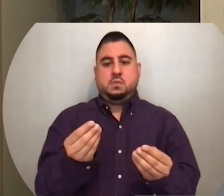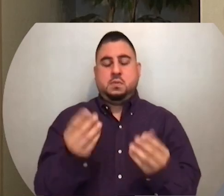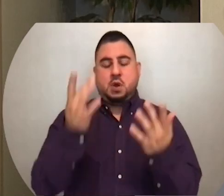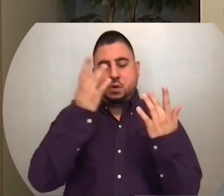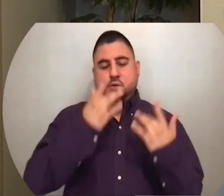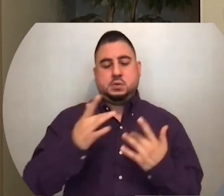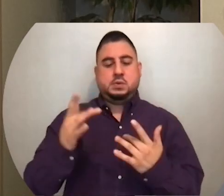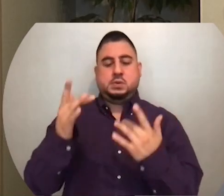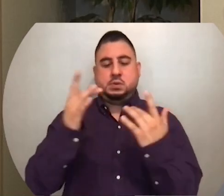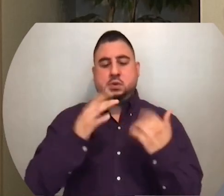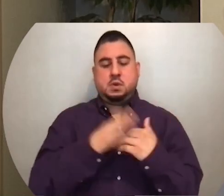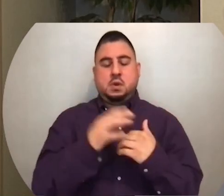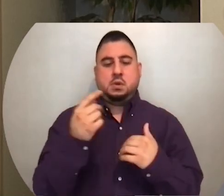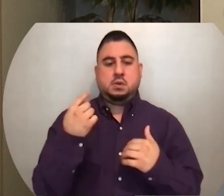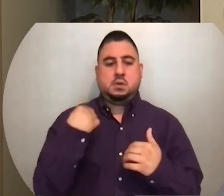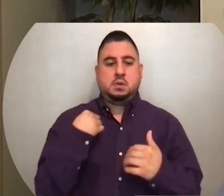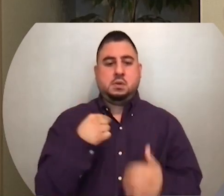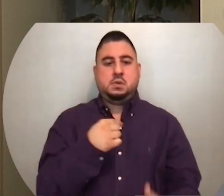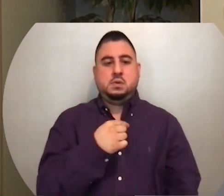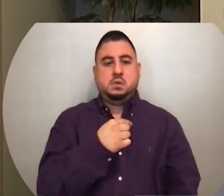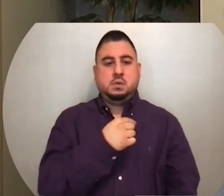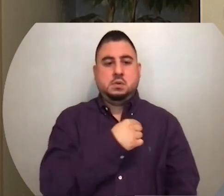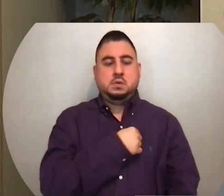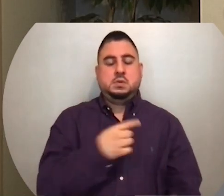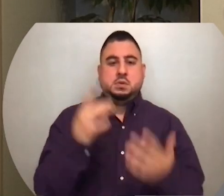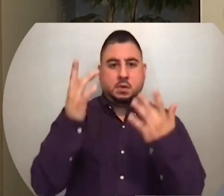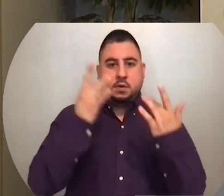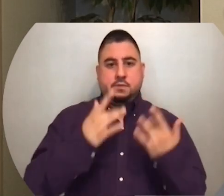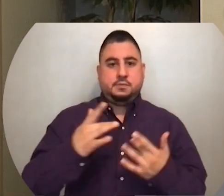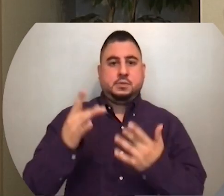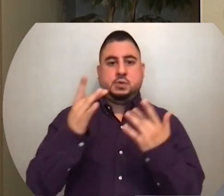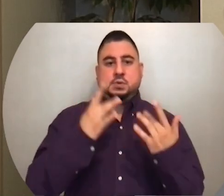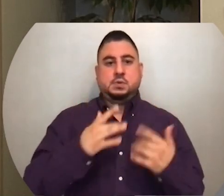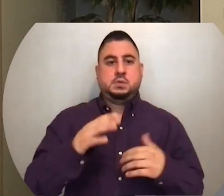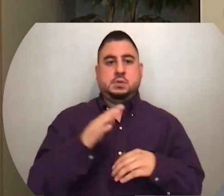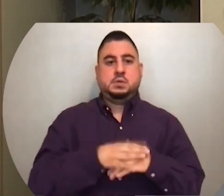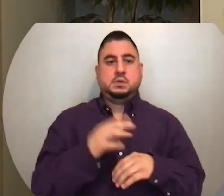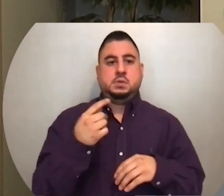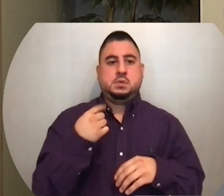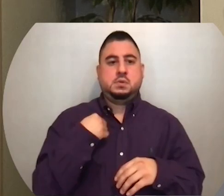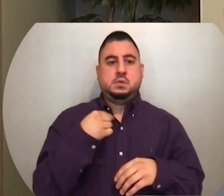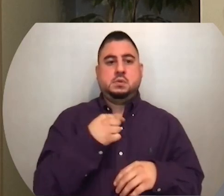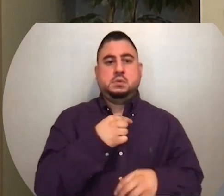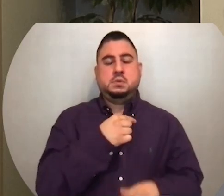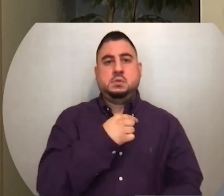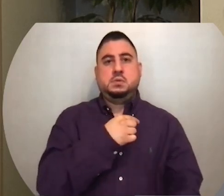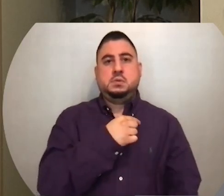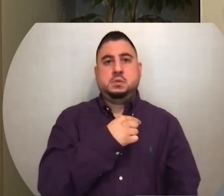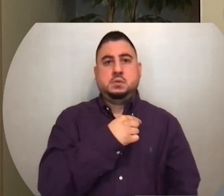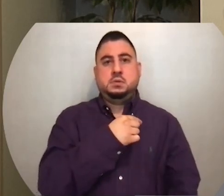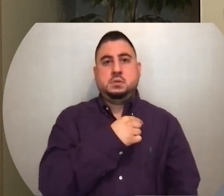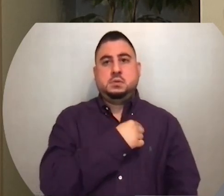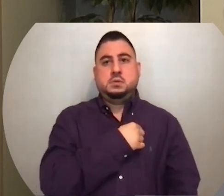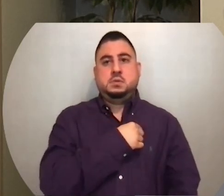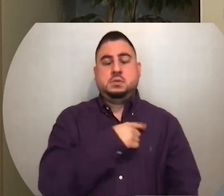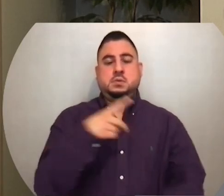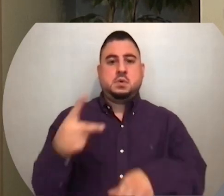Have mercy on us. Have mercy on